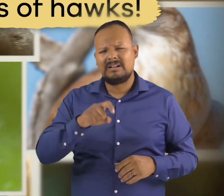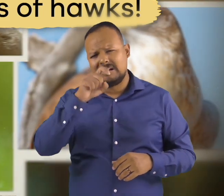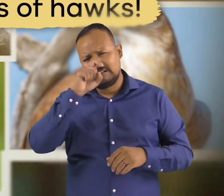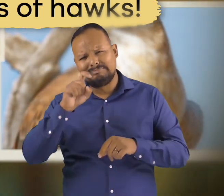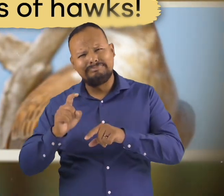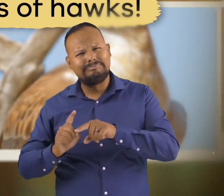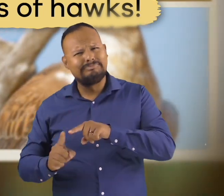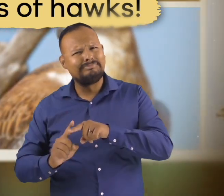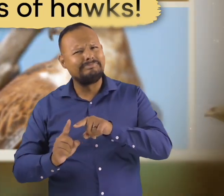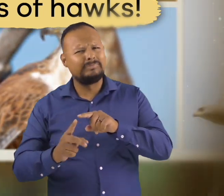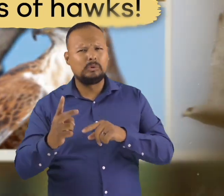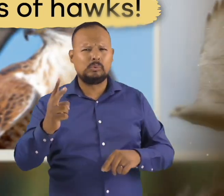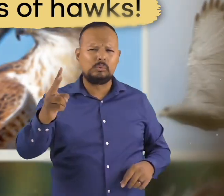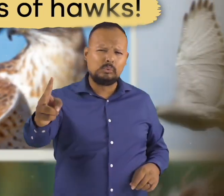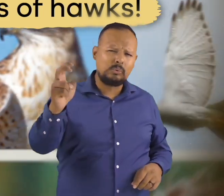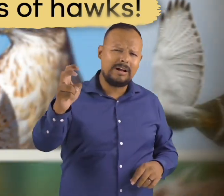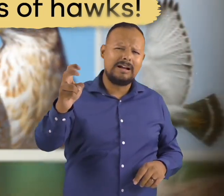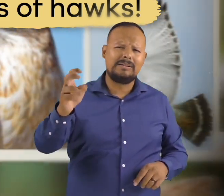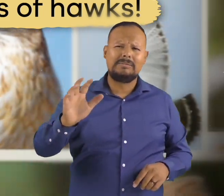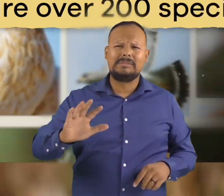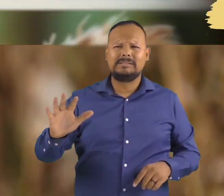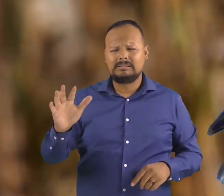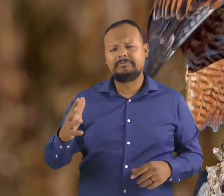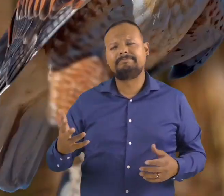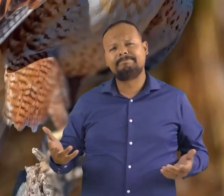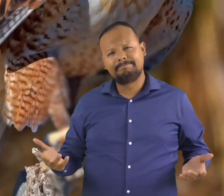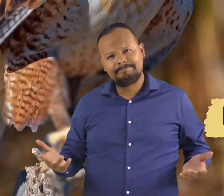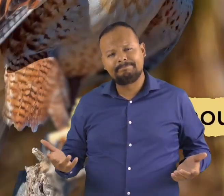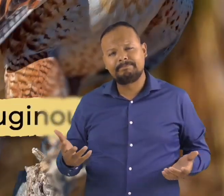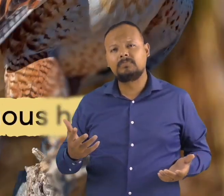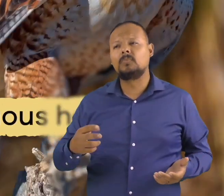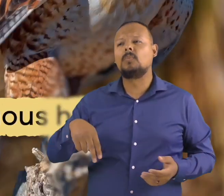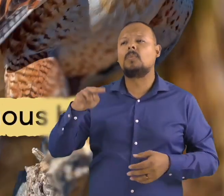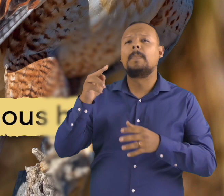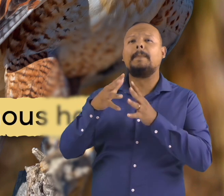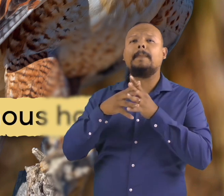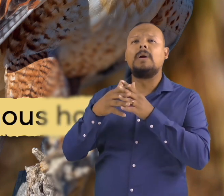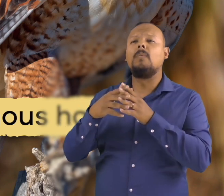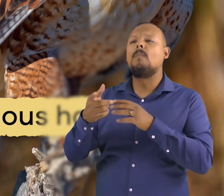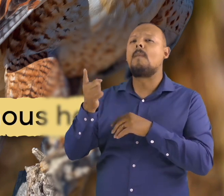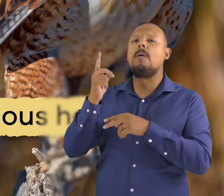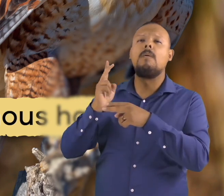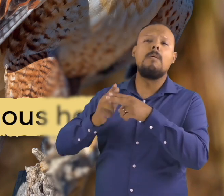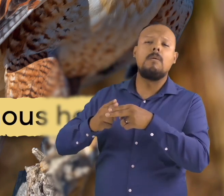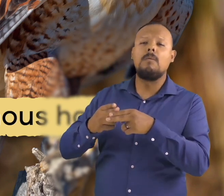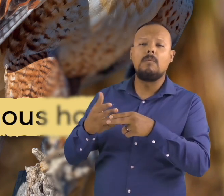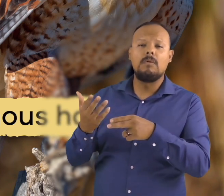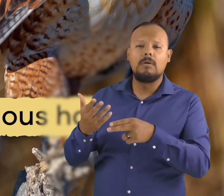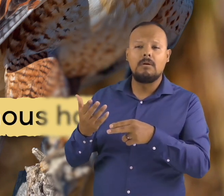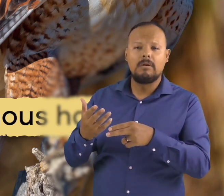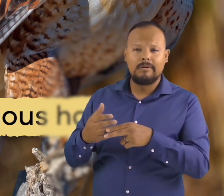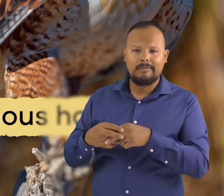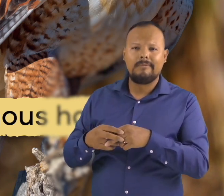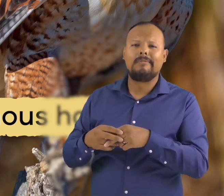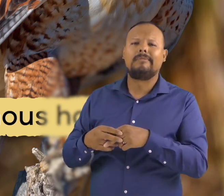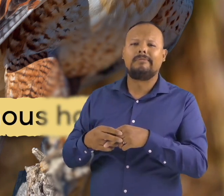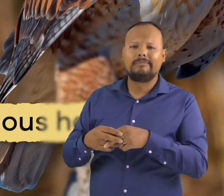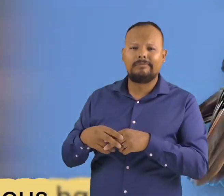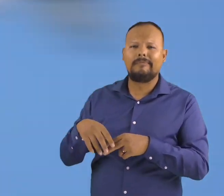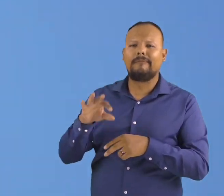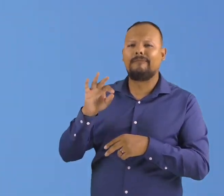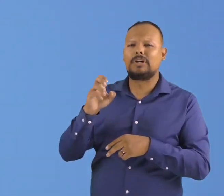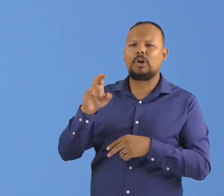over 200 species of hawks. The largest North American hawk is the ferruginous hawk.